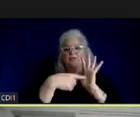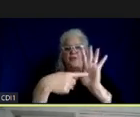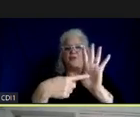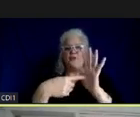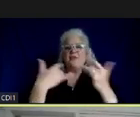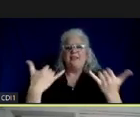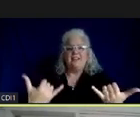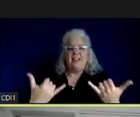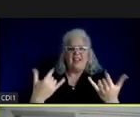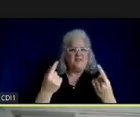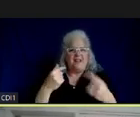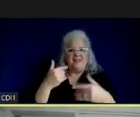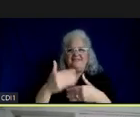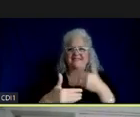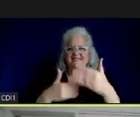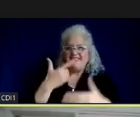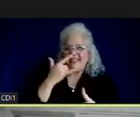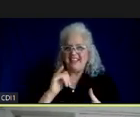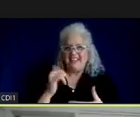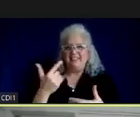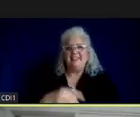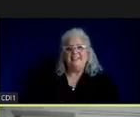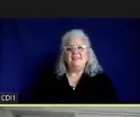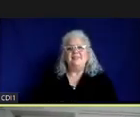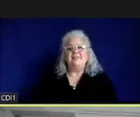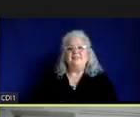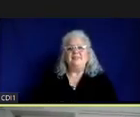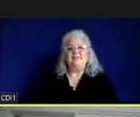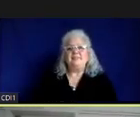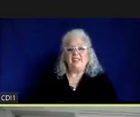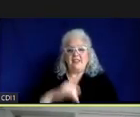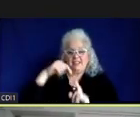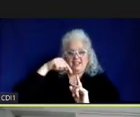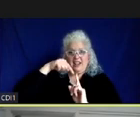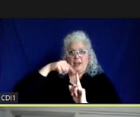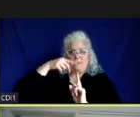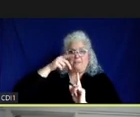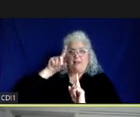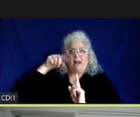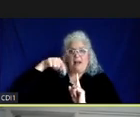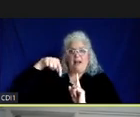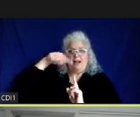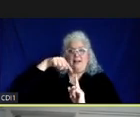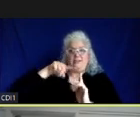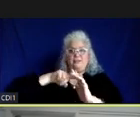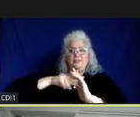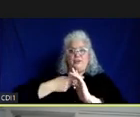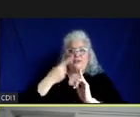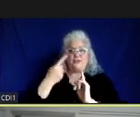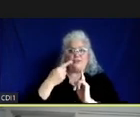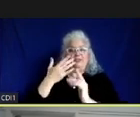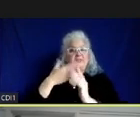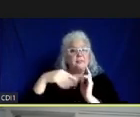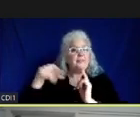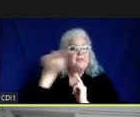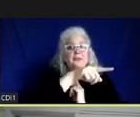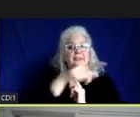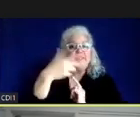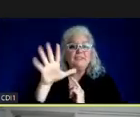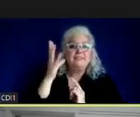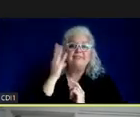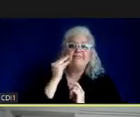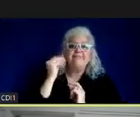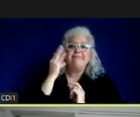pod. If you can imagine that pod that was navigated by some of you already. Originally, it was only doing 100 to 200 people a